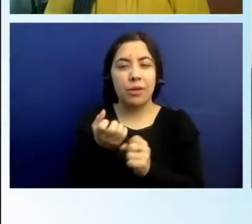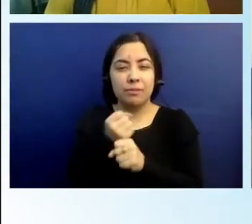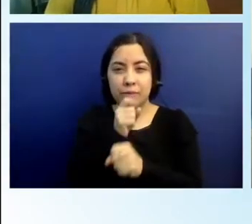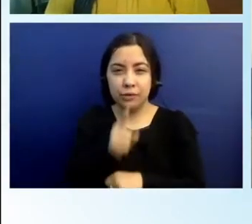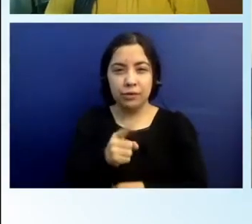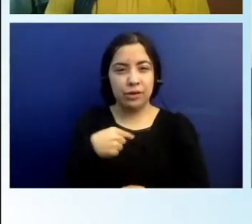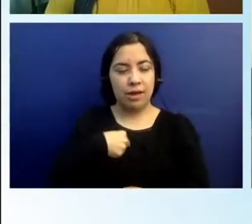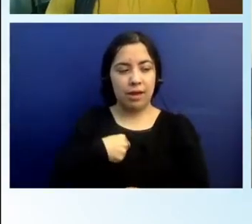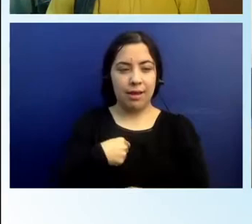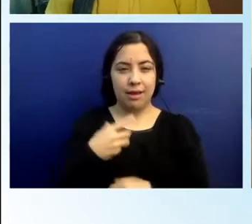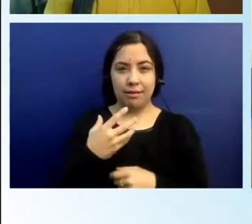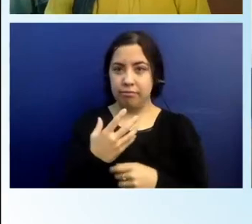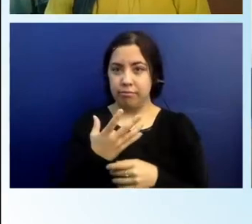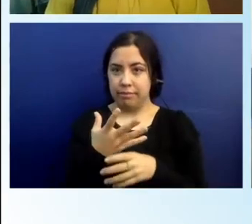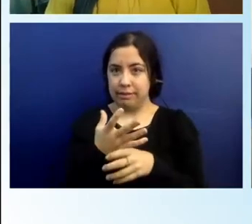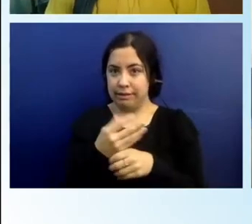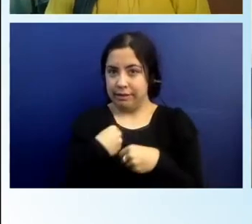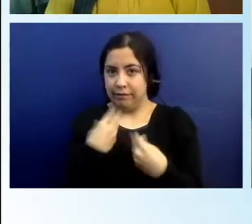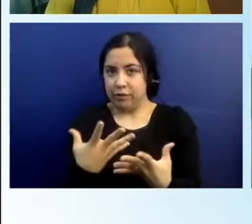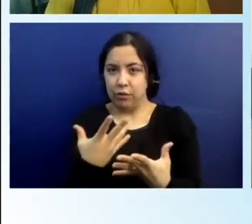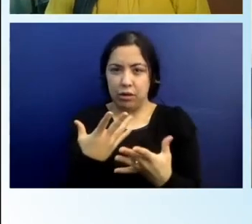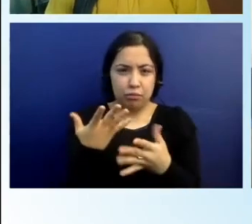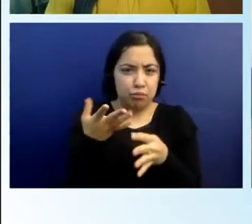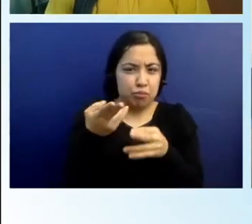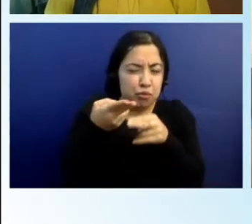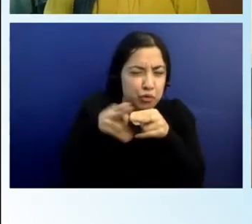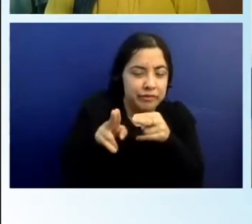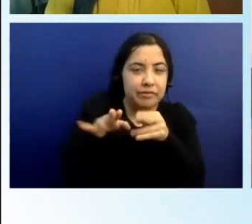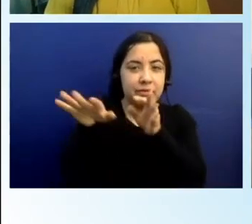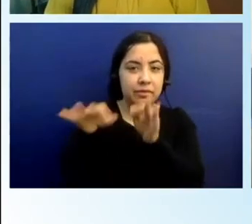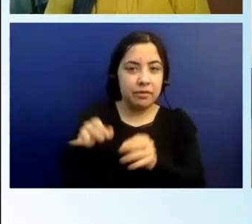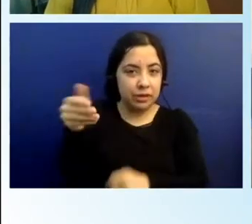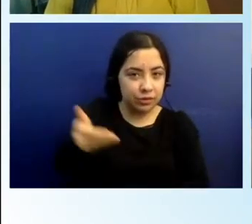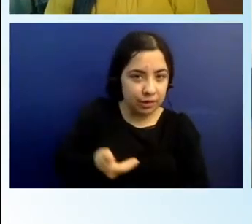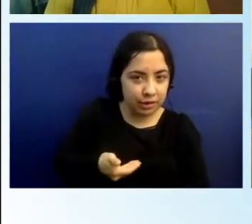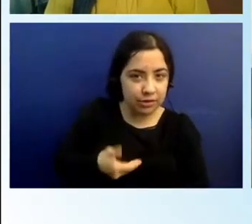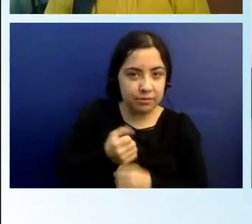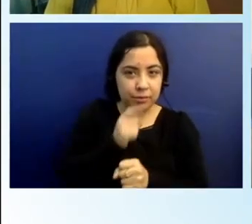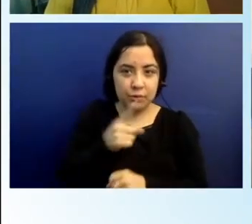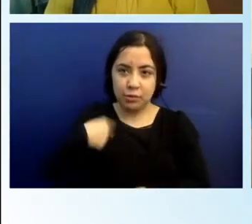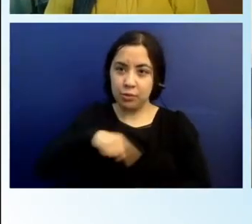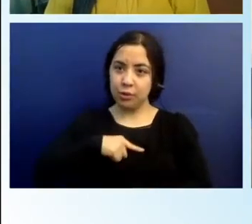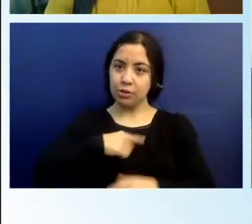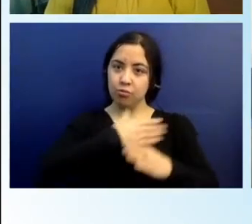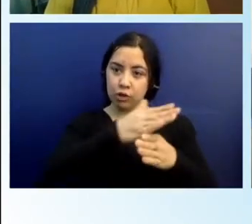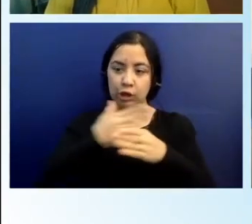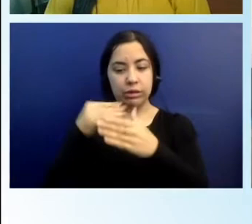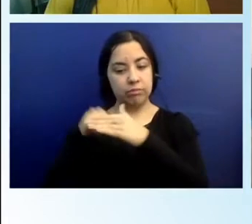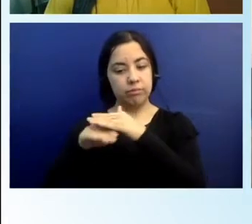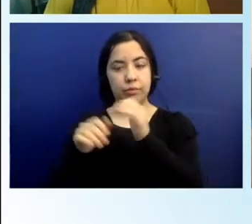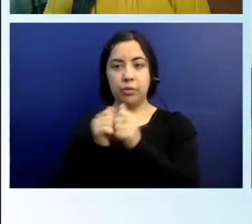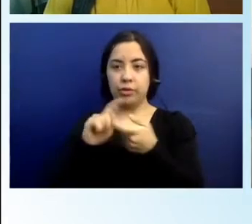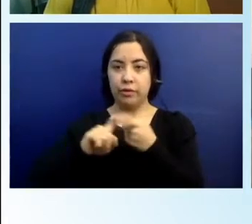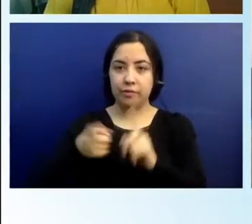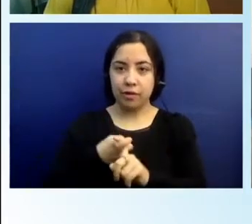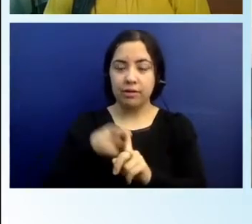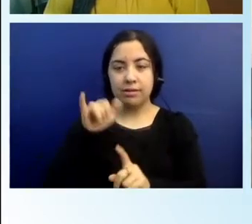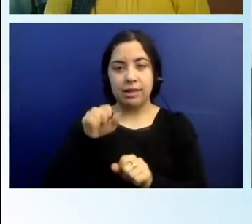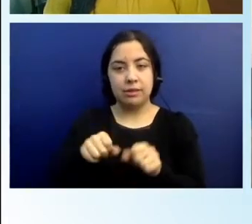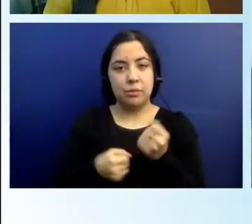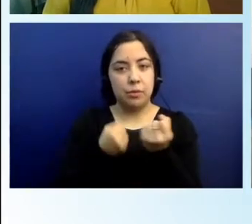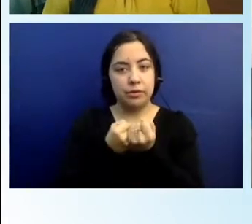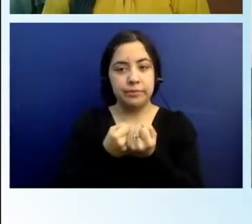that introduction to make sure we are sharing with our friends who that can support.